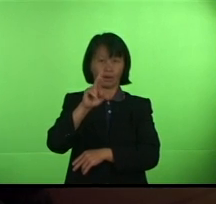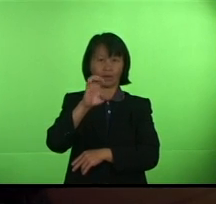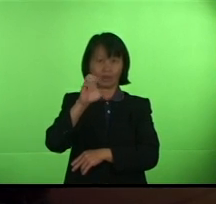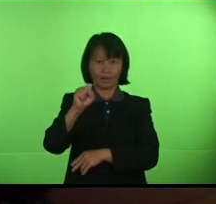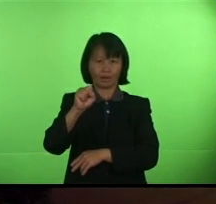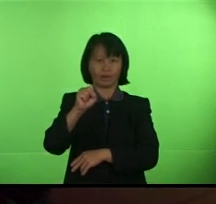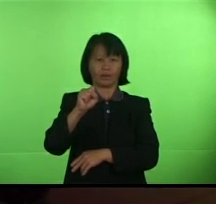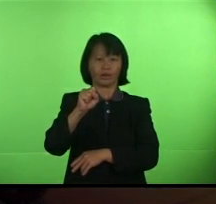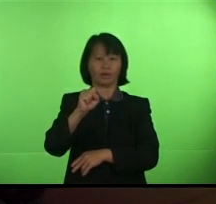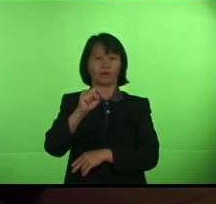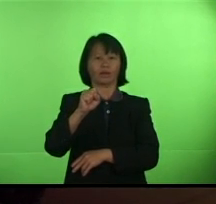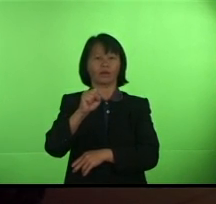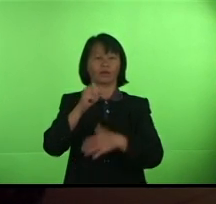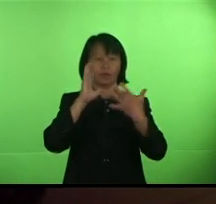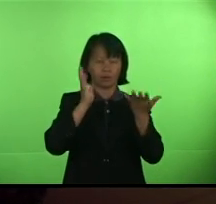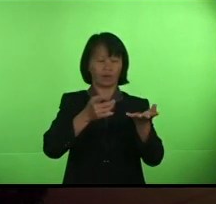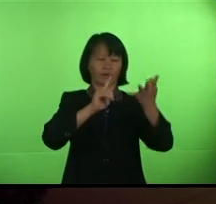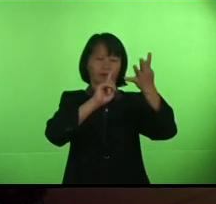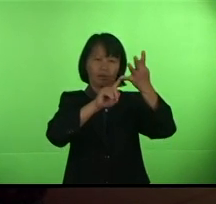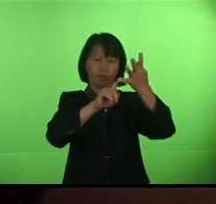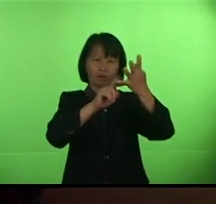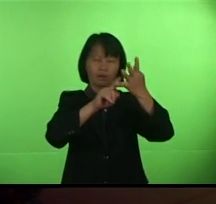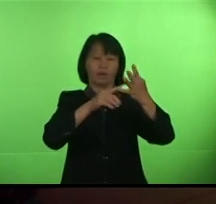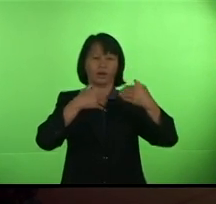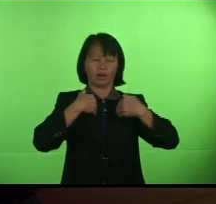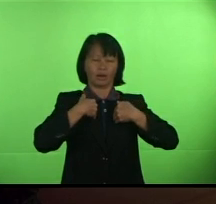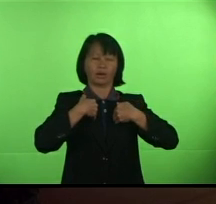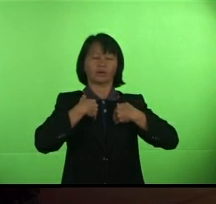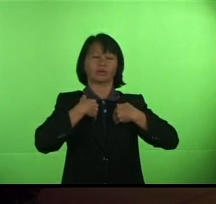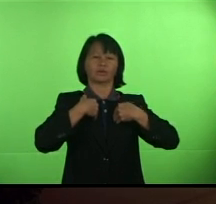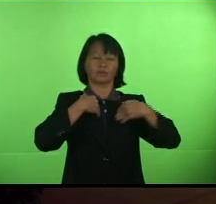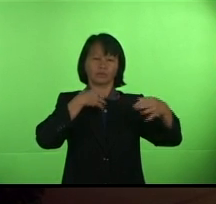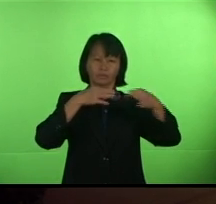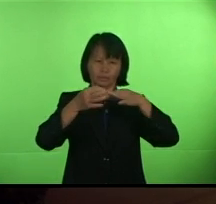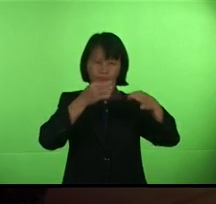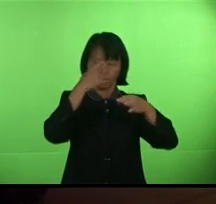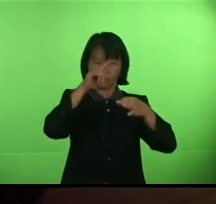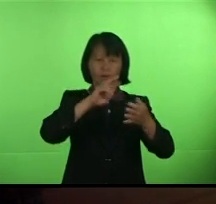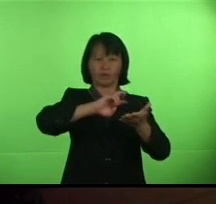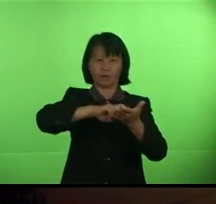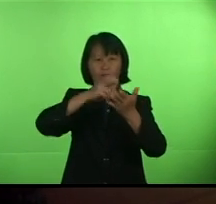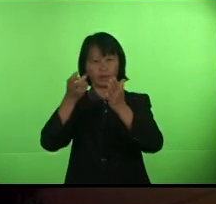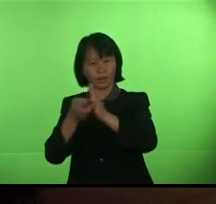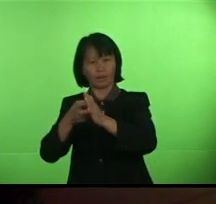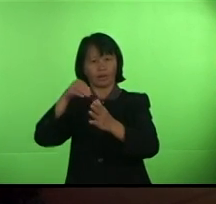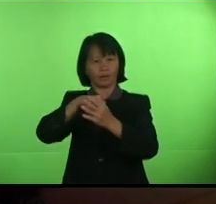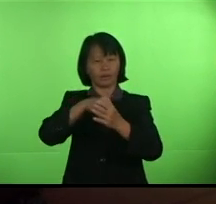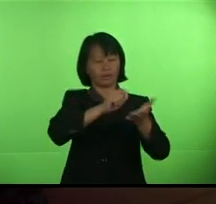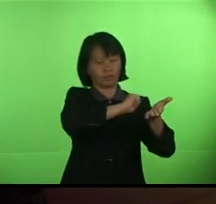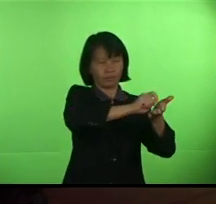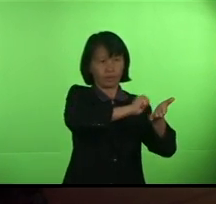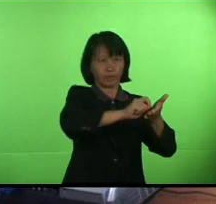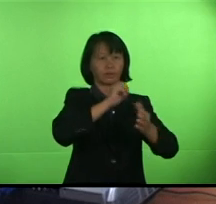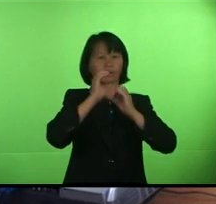Polanyi has come up with a model to highlight the importance of